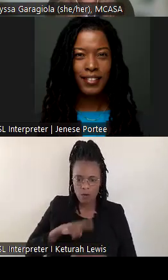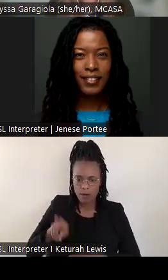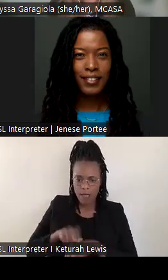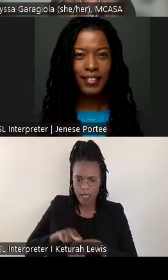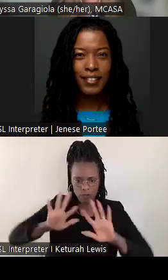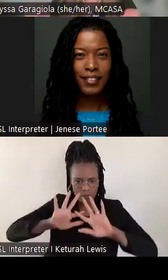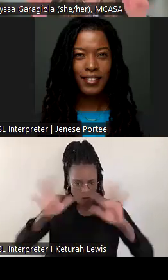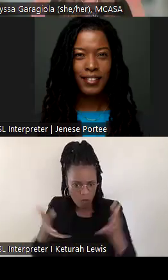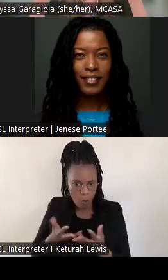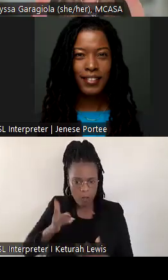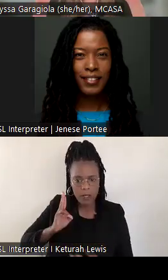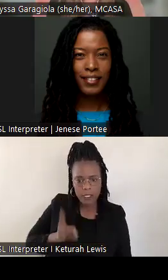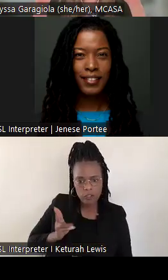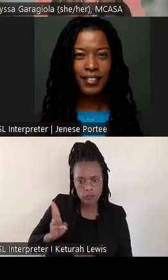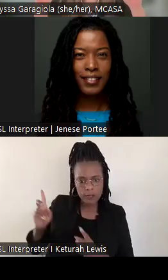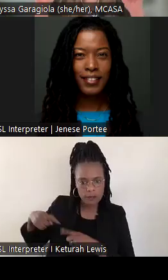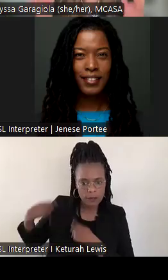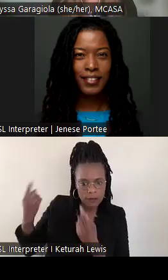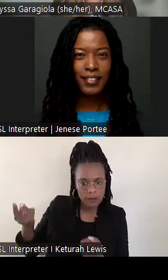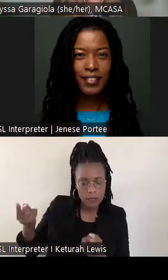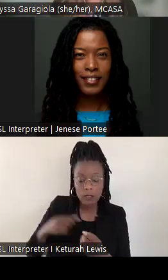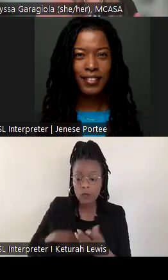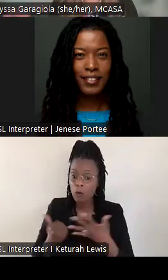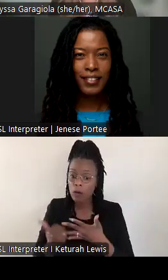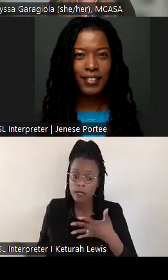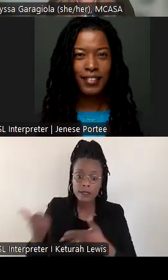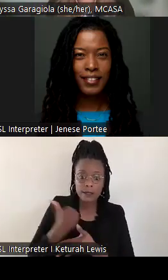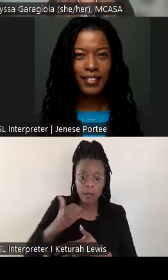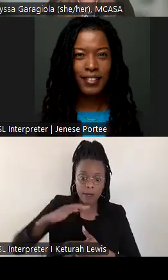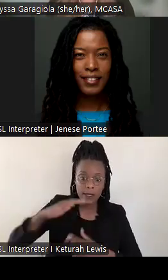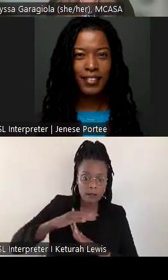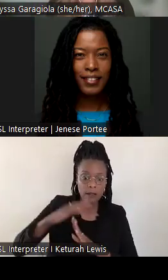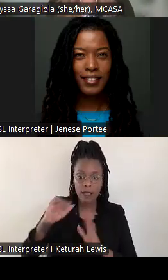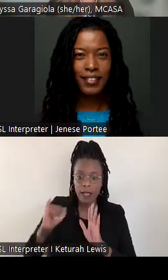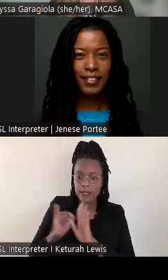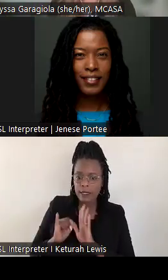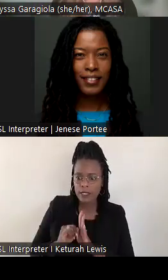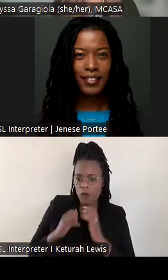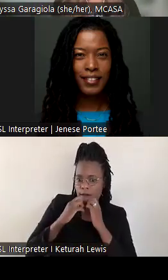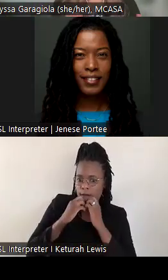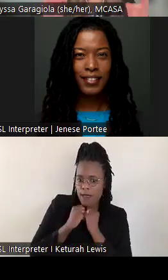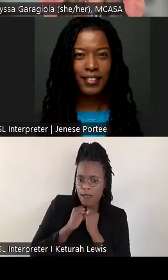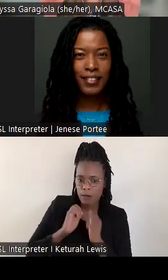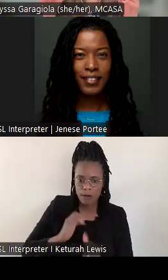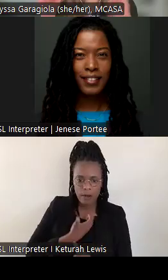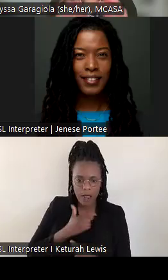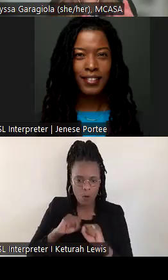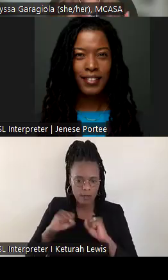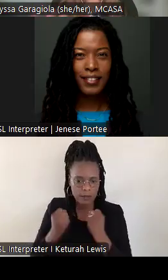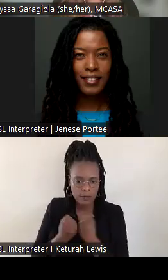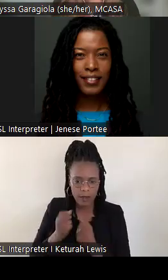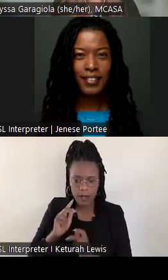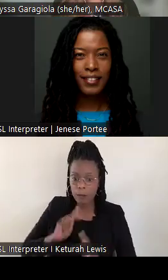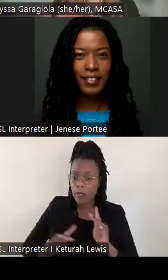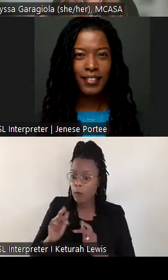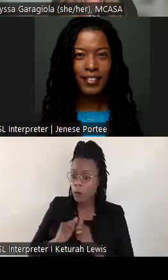histories. So these dominant identities are highly valued in our society. People with the dominant